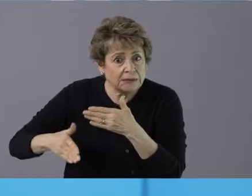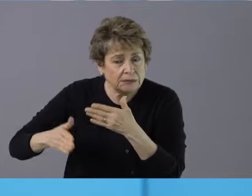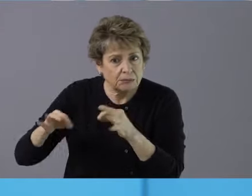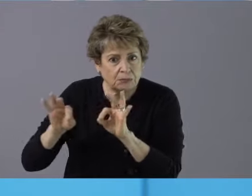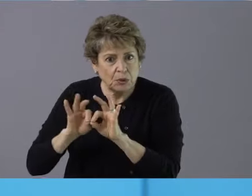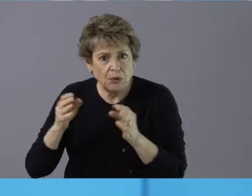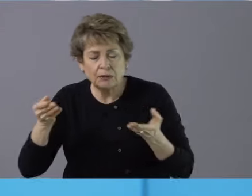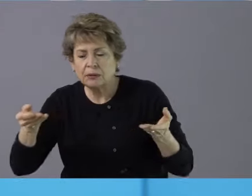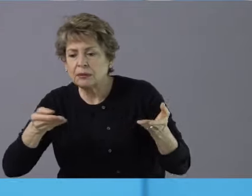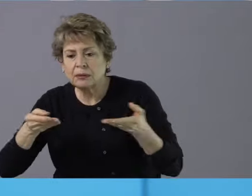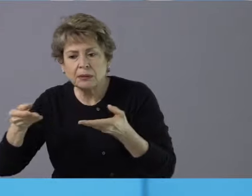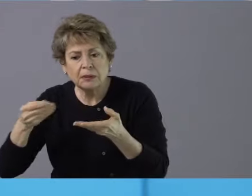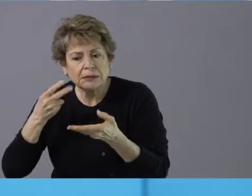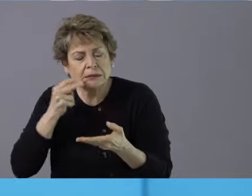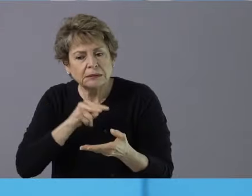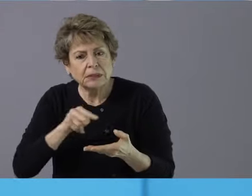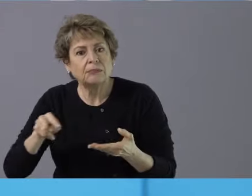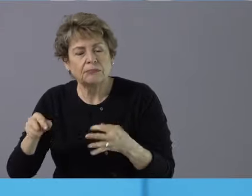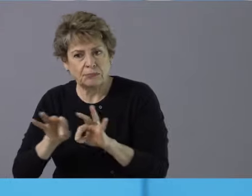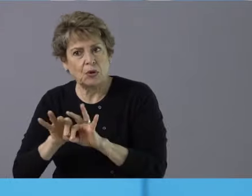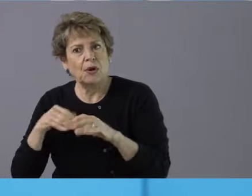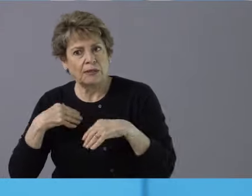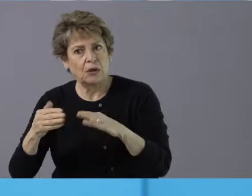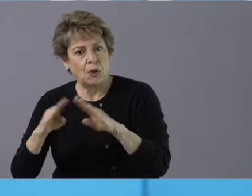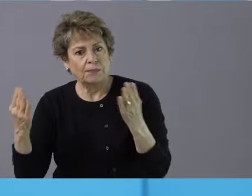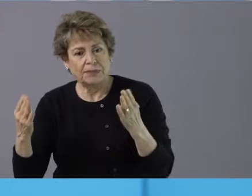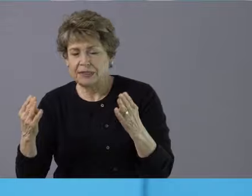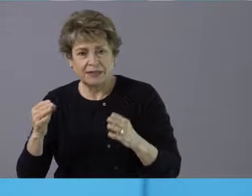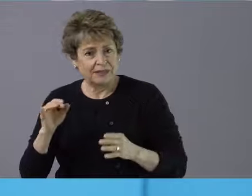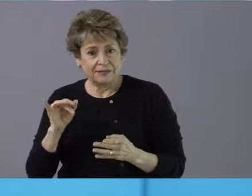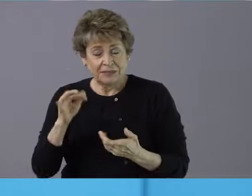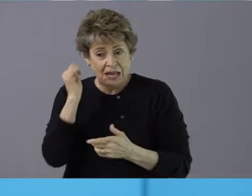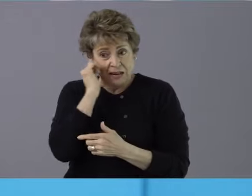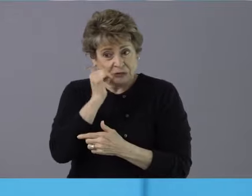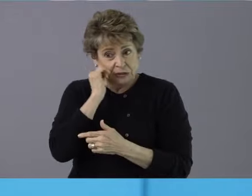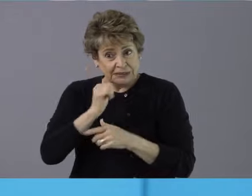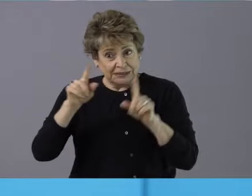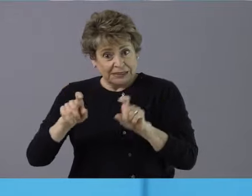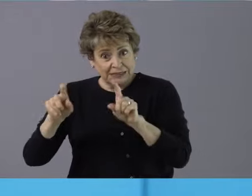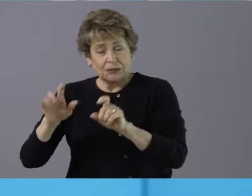testing of staff, or even daily if possible. What's the latest on that and the reopening?